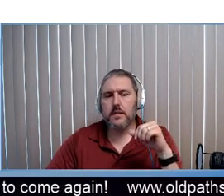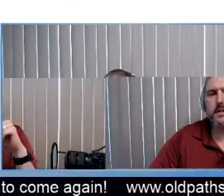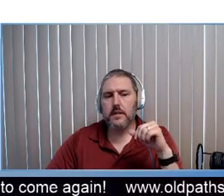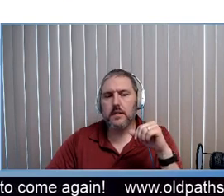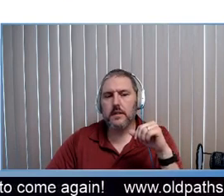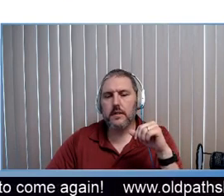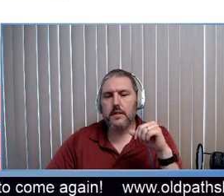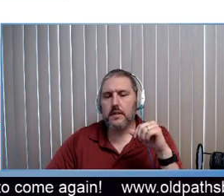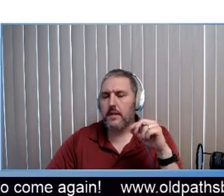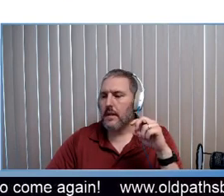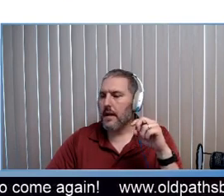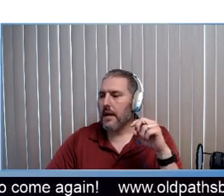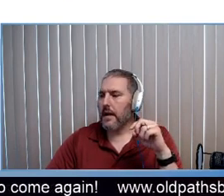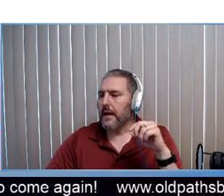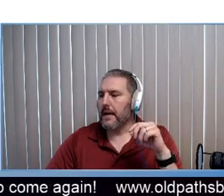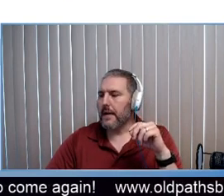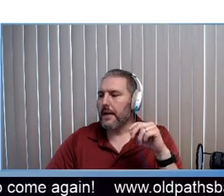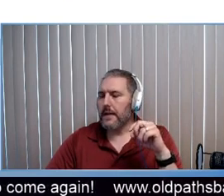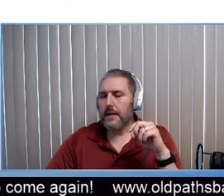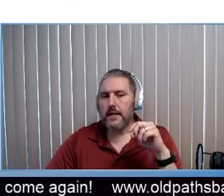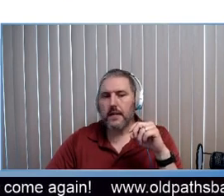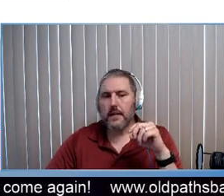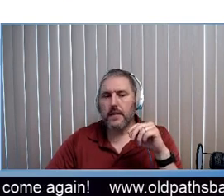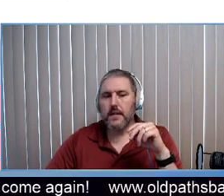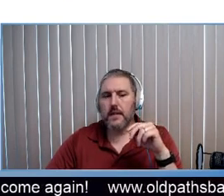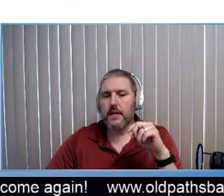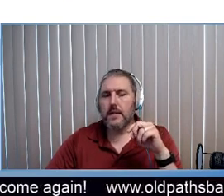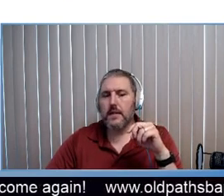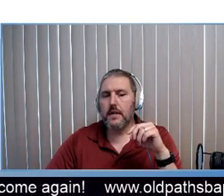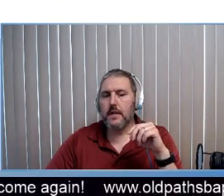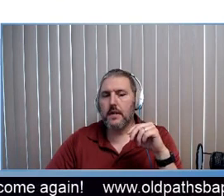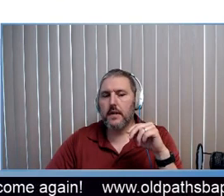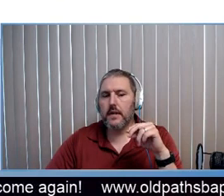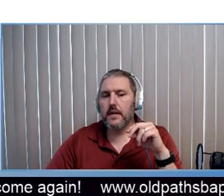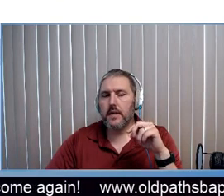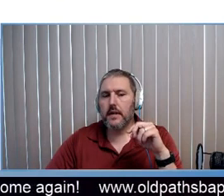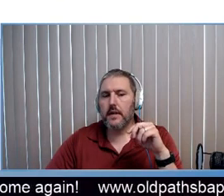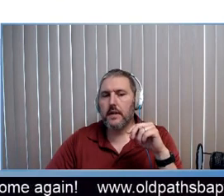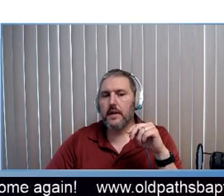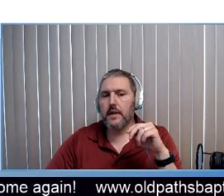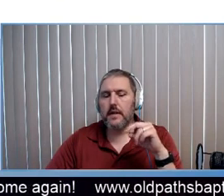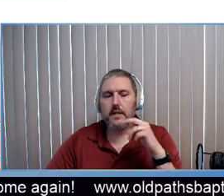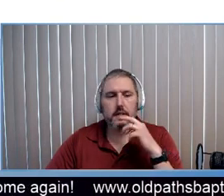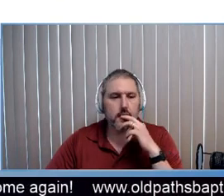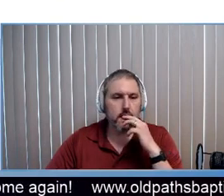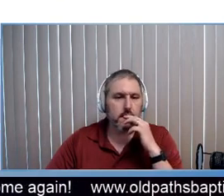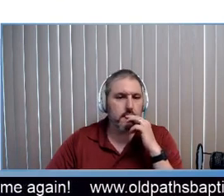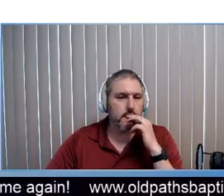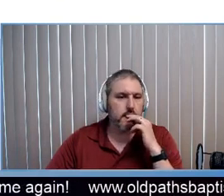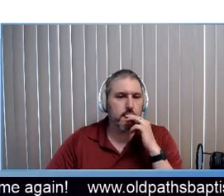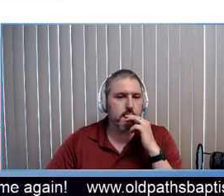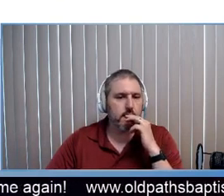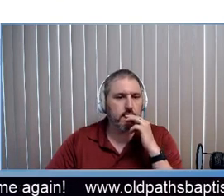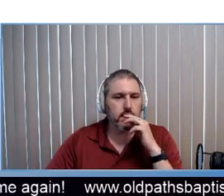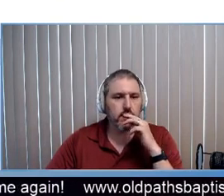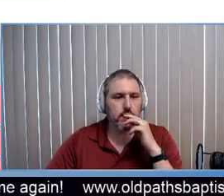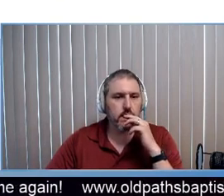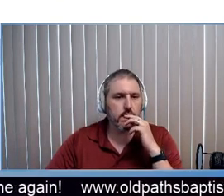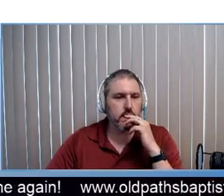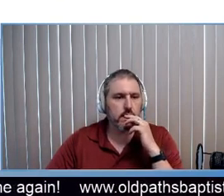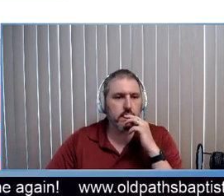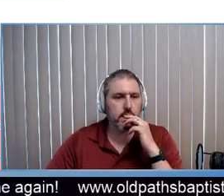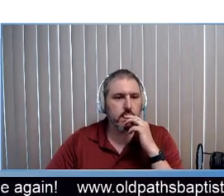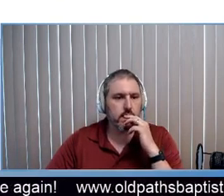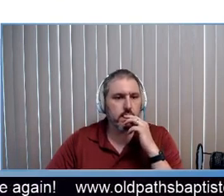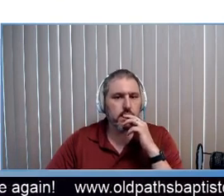peacefully. But there was a core group of people that had really been focused on causing some destruction. Certainly we saw